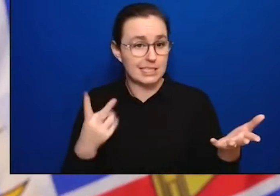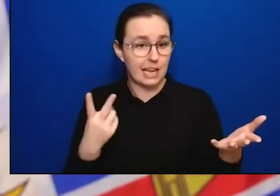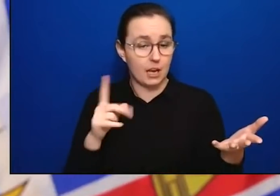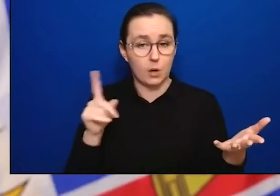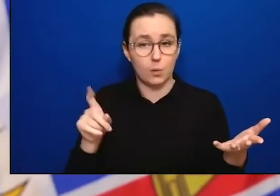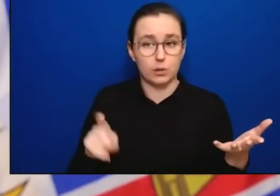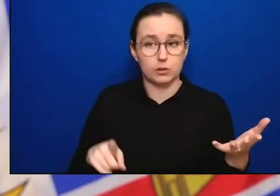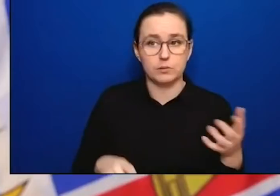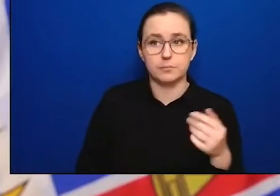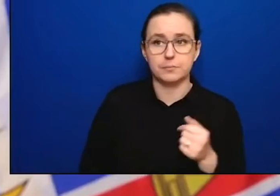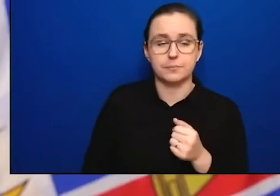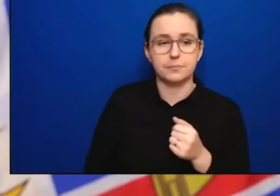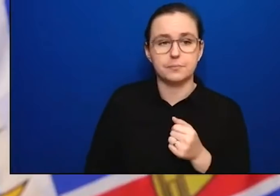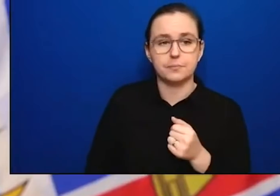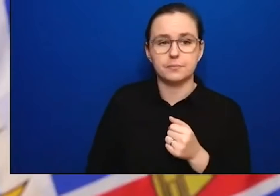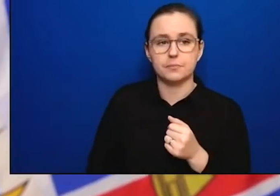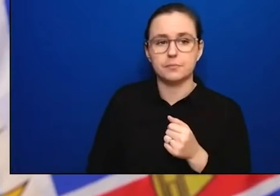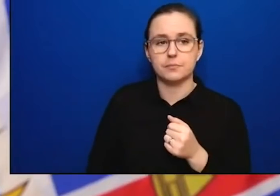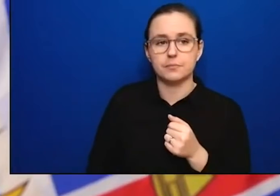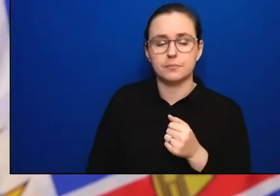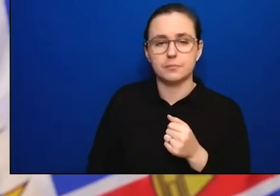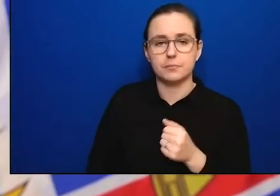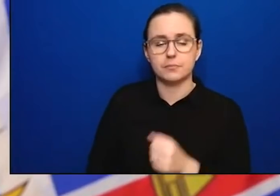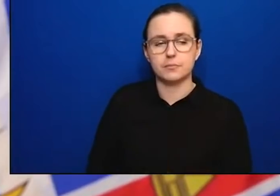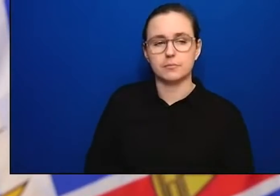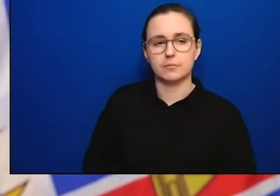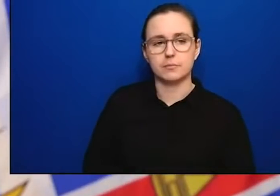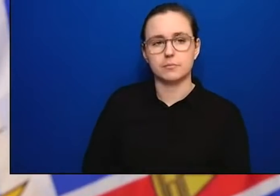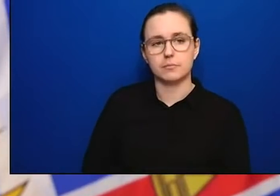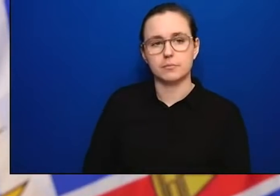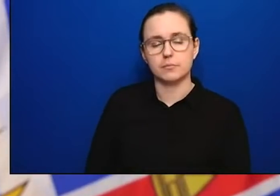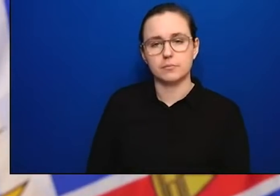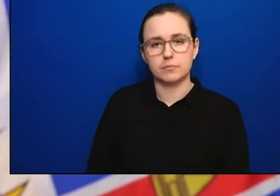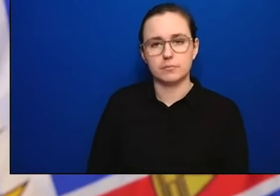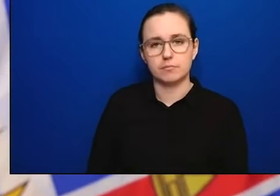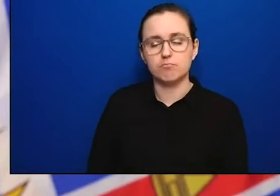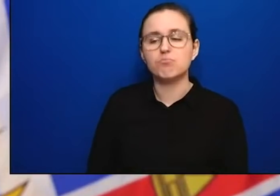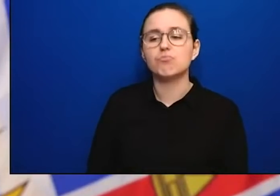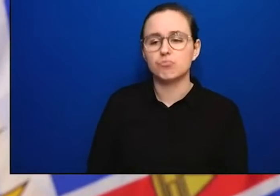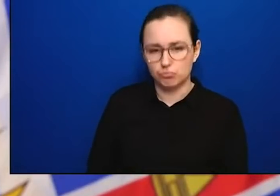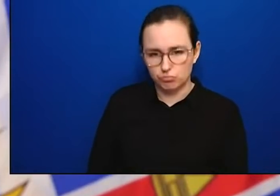died related to COVID in the community. Derek, do you have a follow-up?